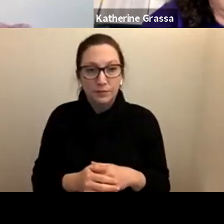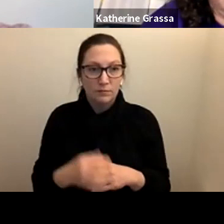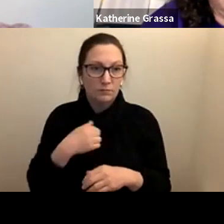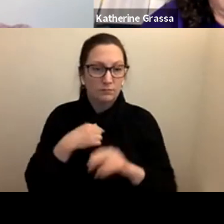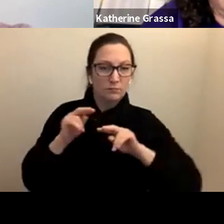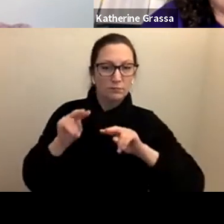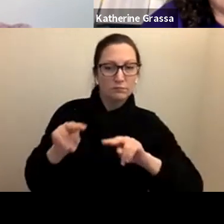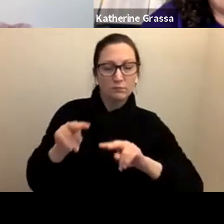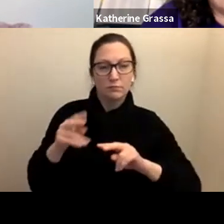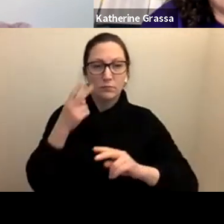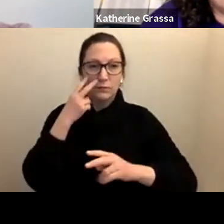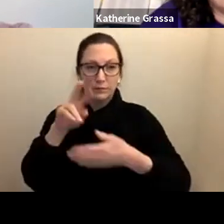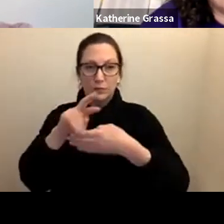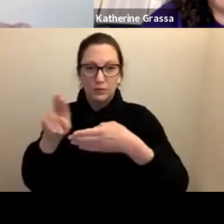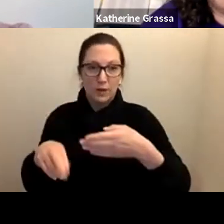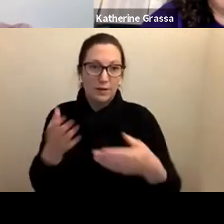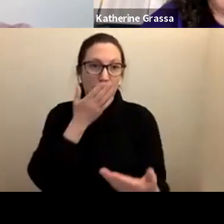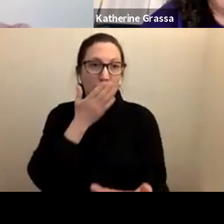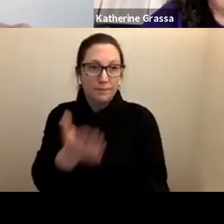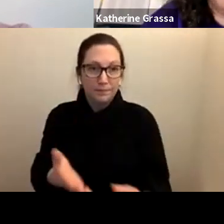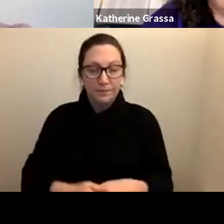what comes of all of it. So thank you.